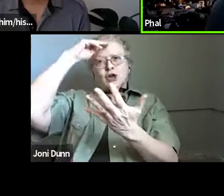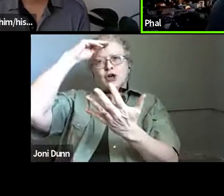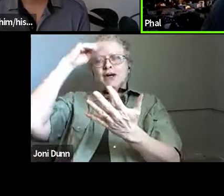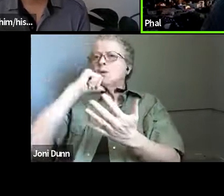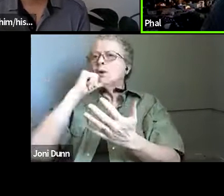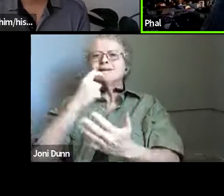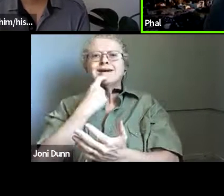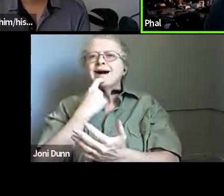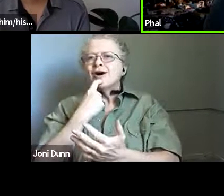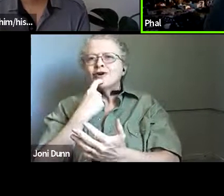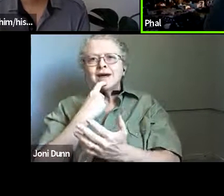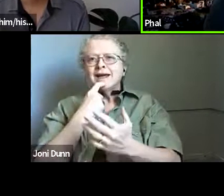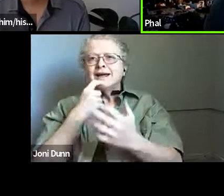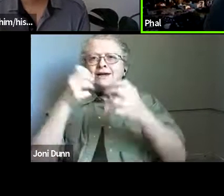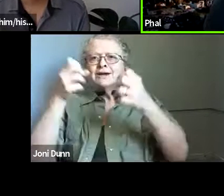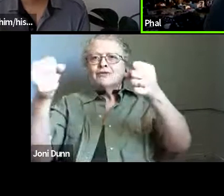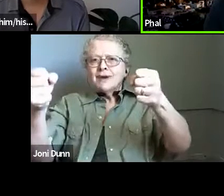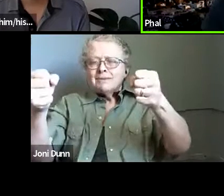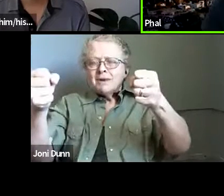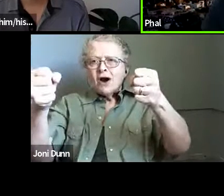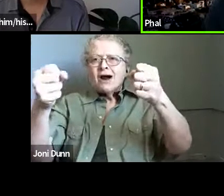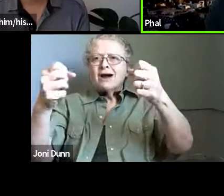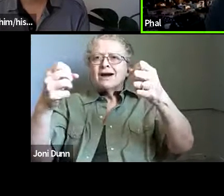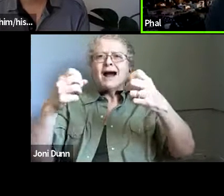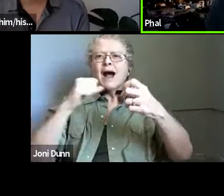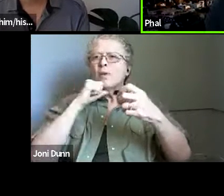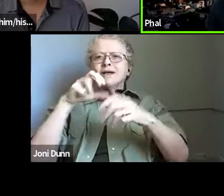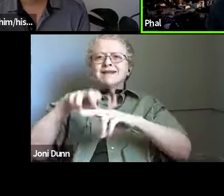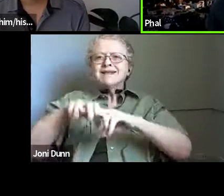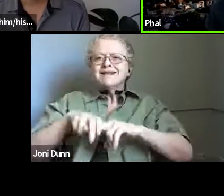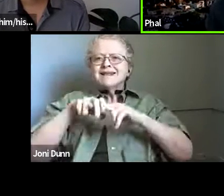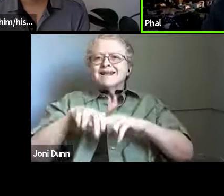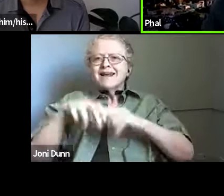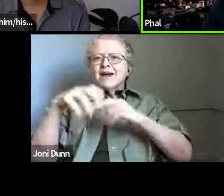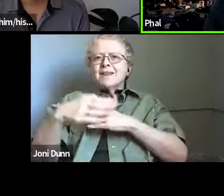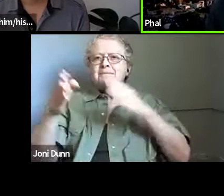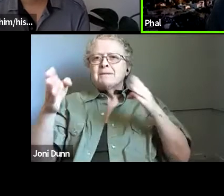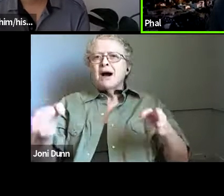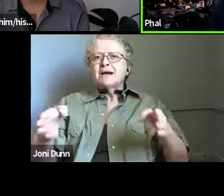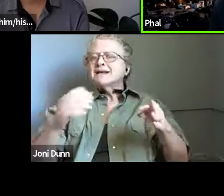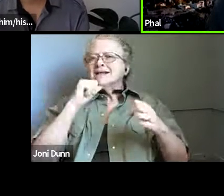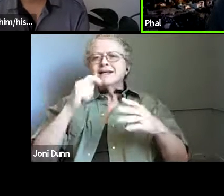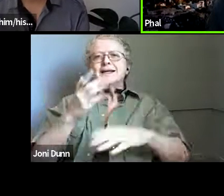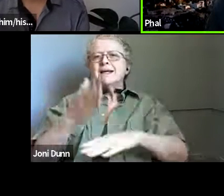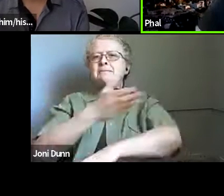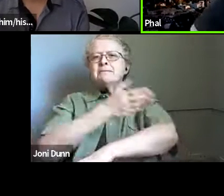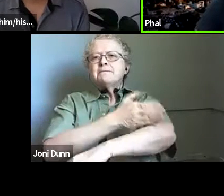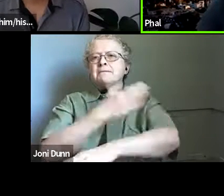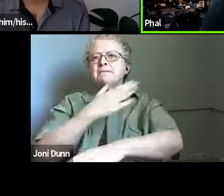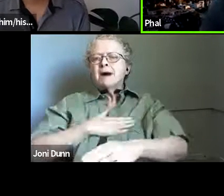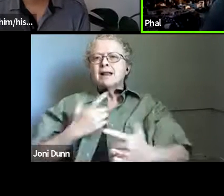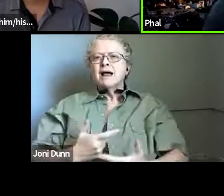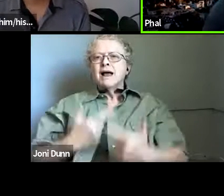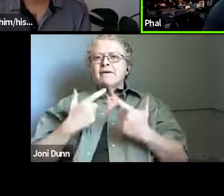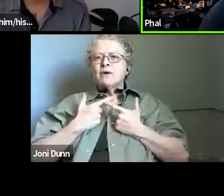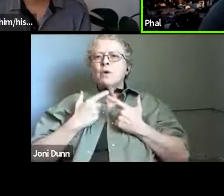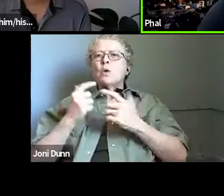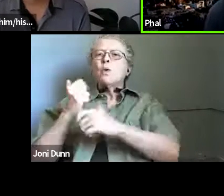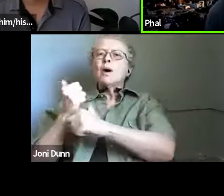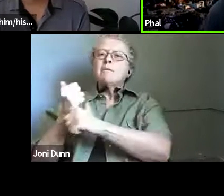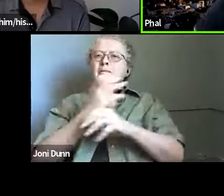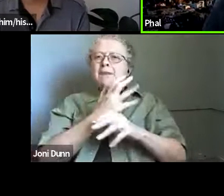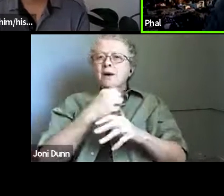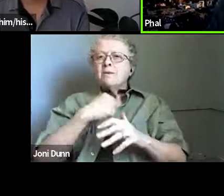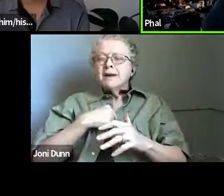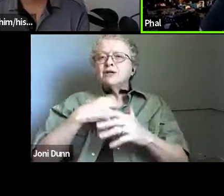there in this box that was like making my life any better. And it didn't prepare me to come out. What prepared me to come out was investment in me as a